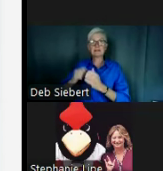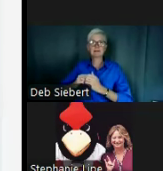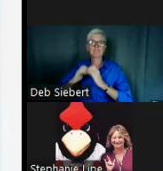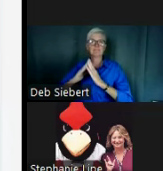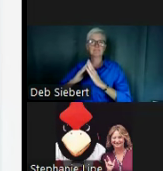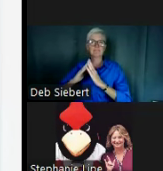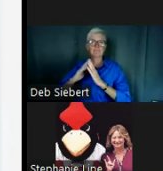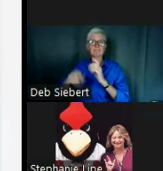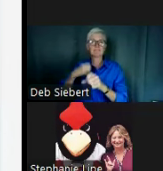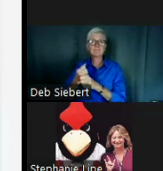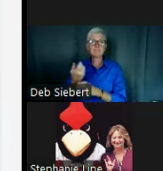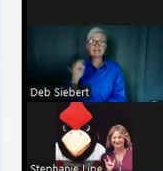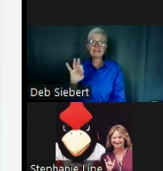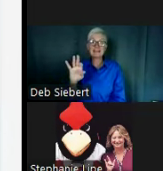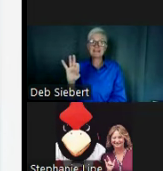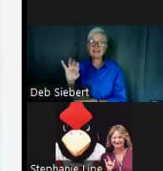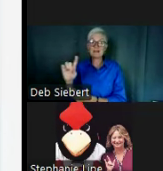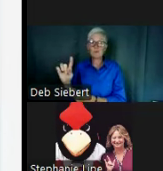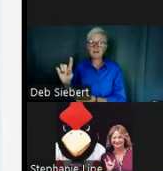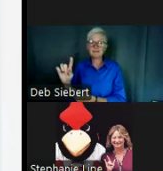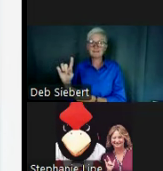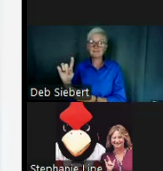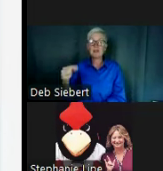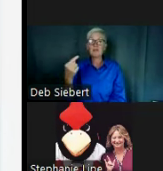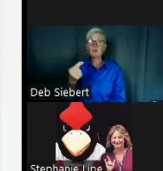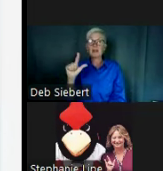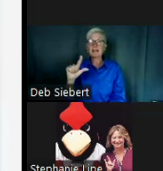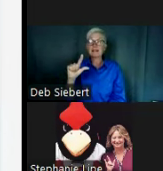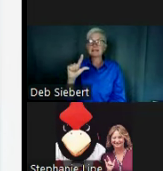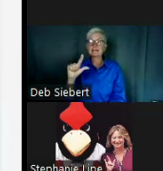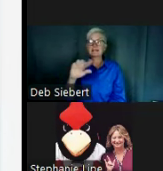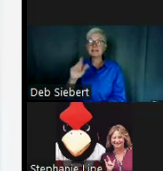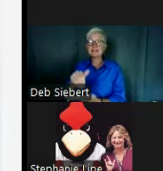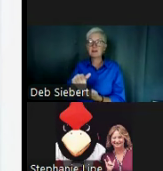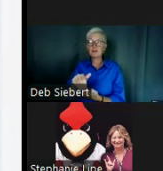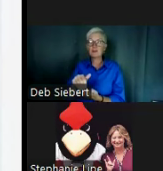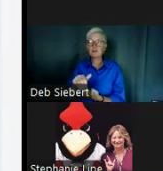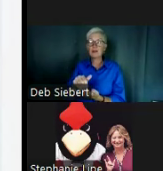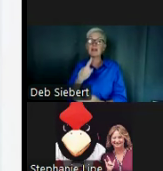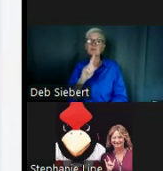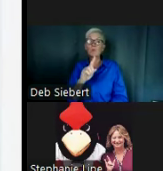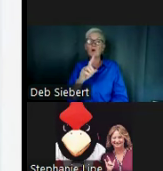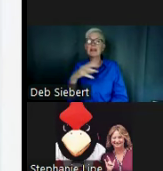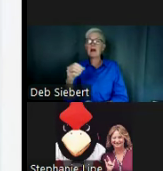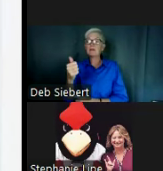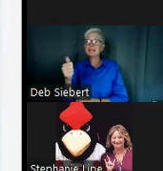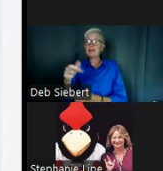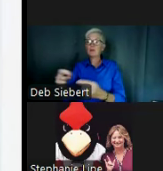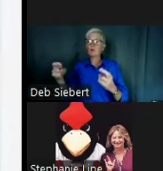in 1991. The Great Lakes Center is one of 10 regional federally